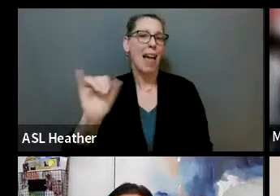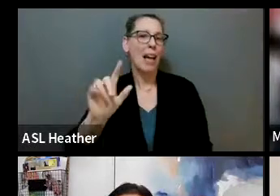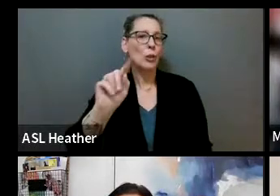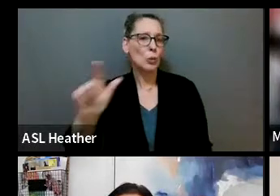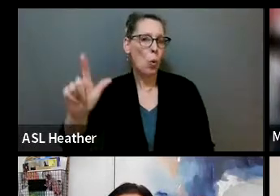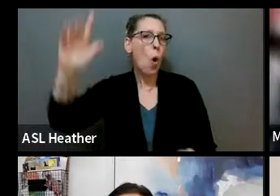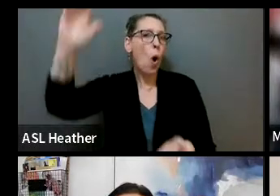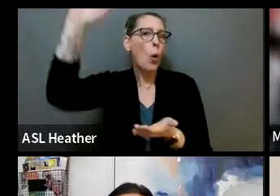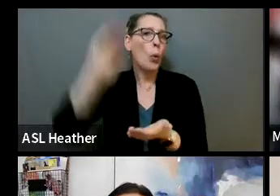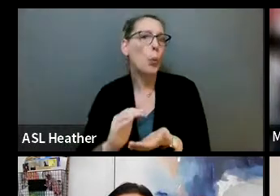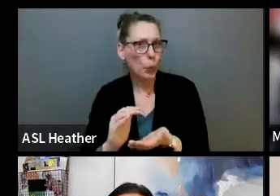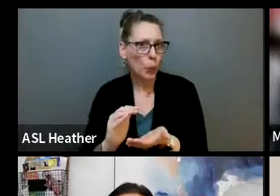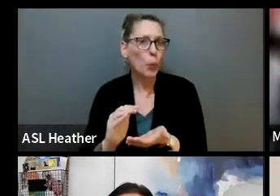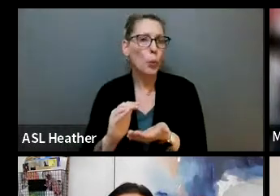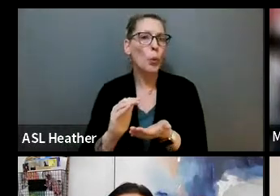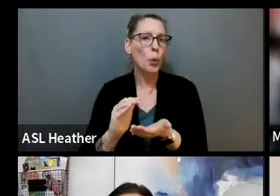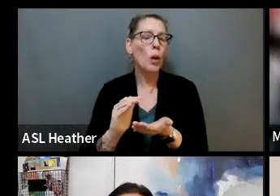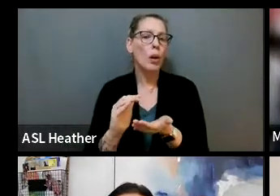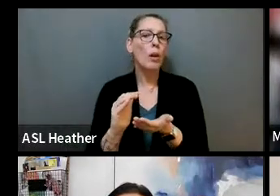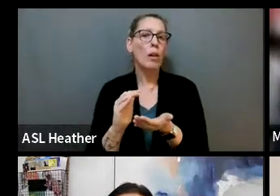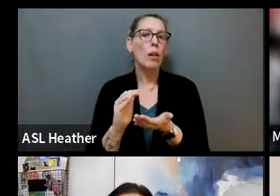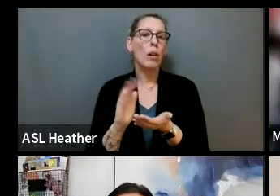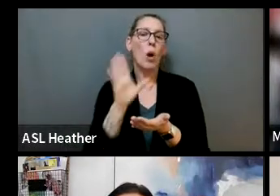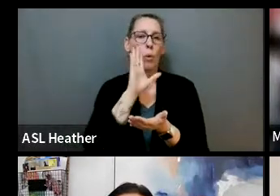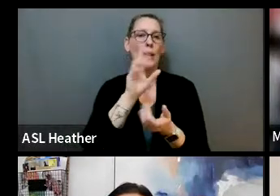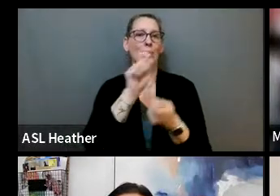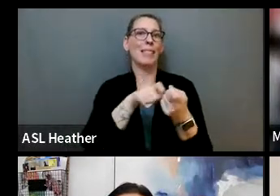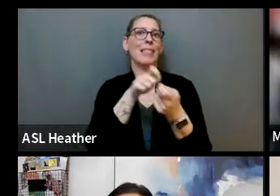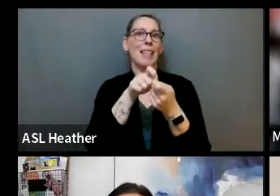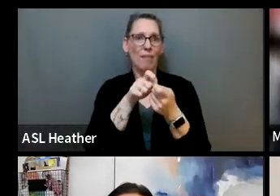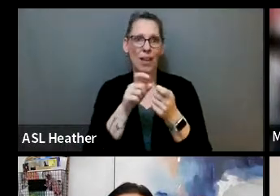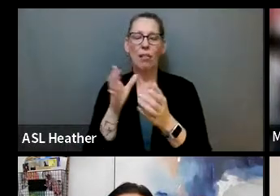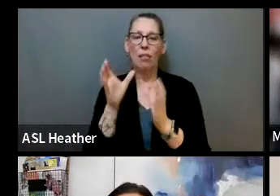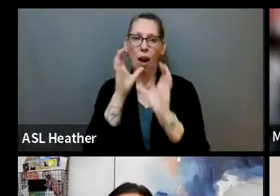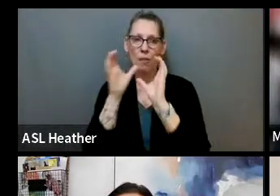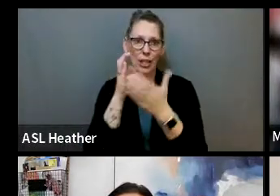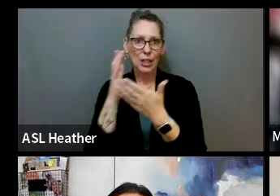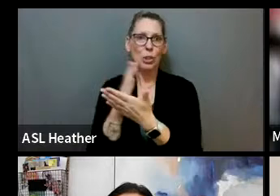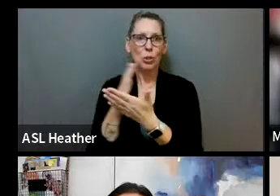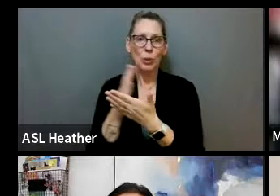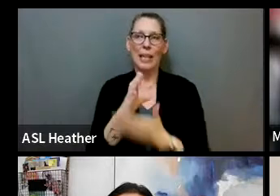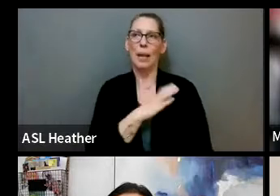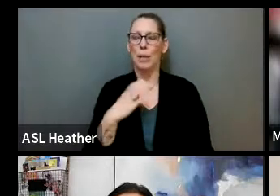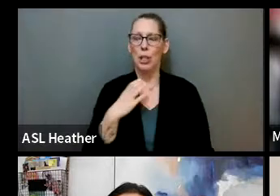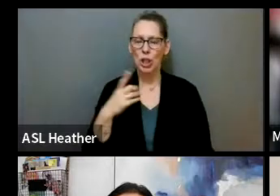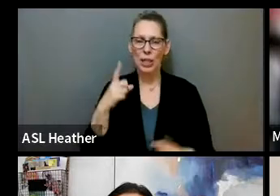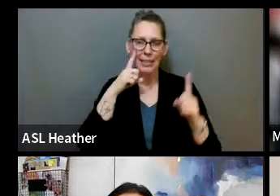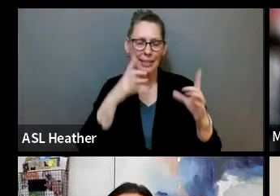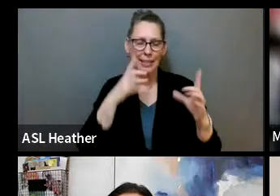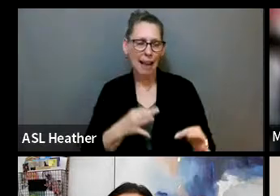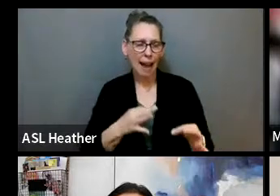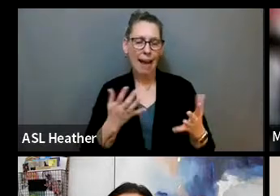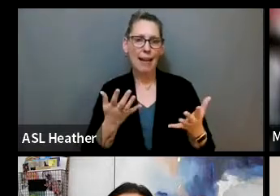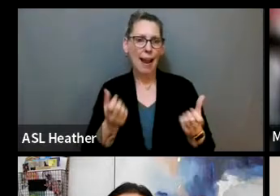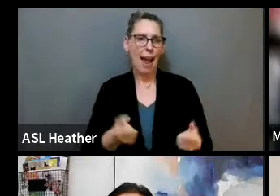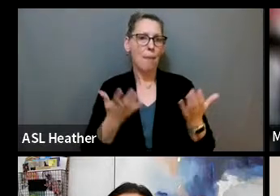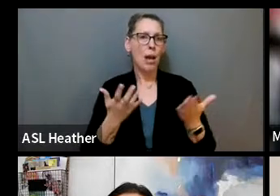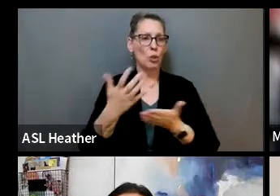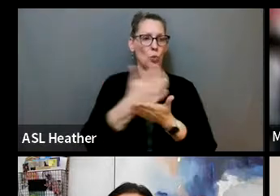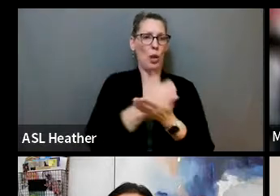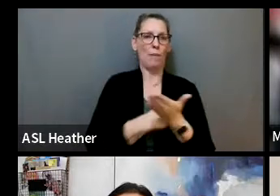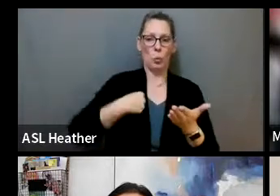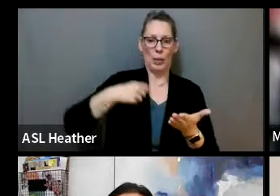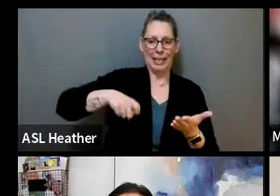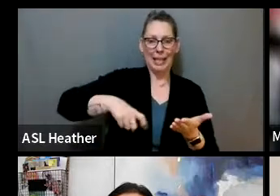reduce. And so there would be a specific conversation between the commissions to say, how much revenue do we actually need for